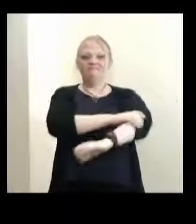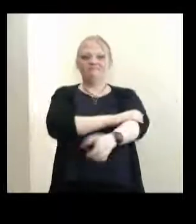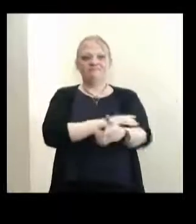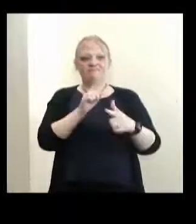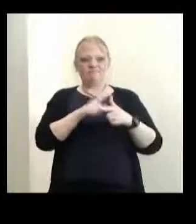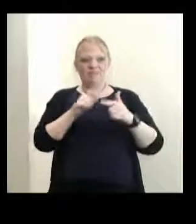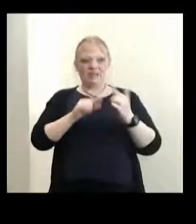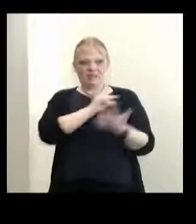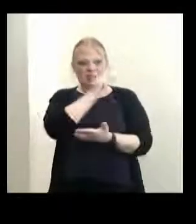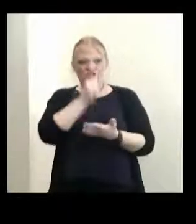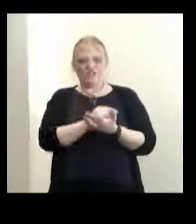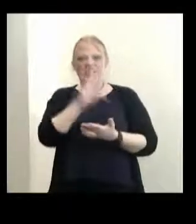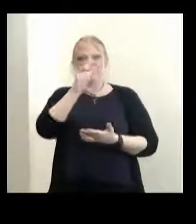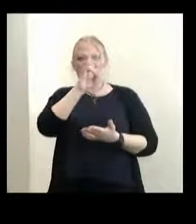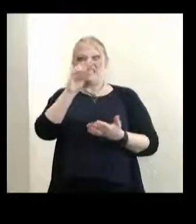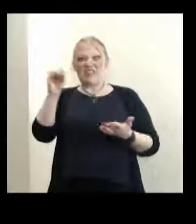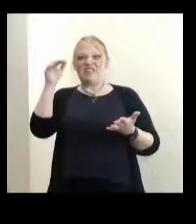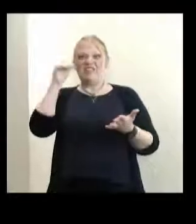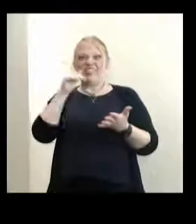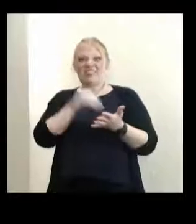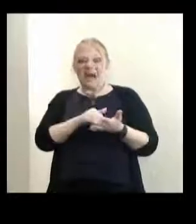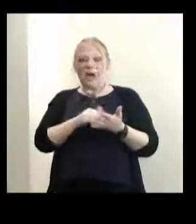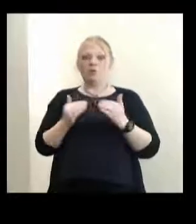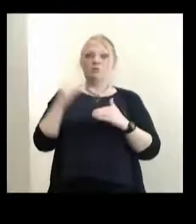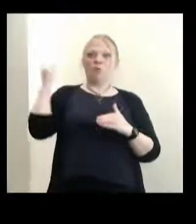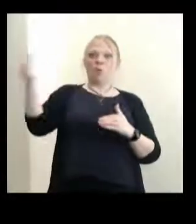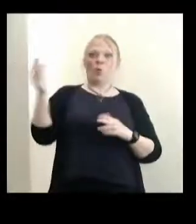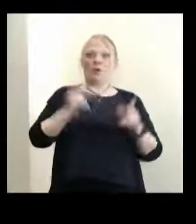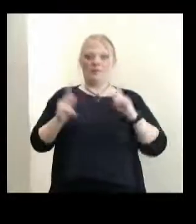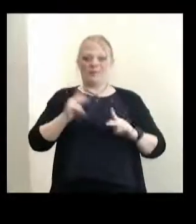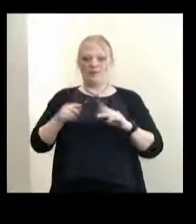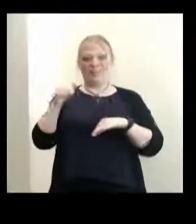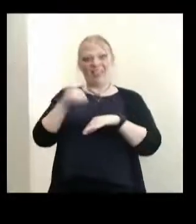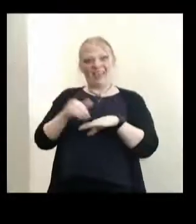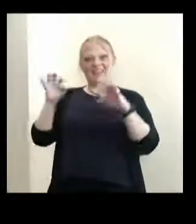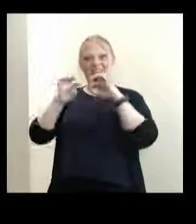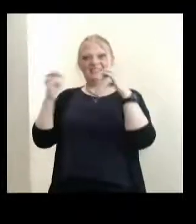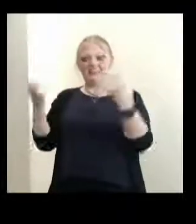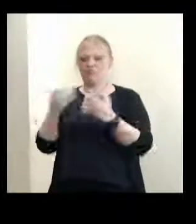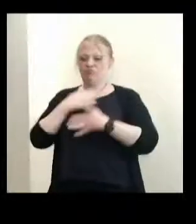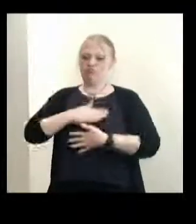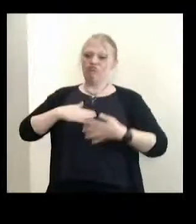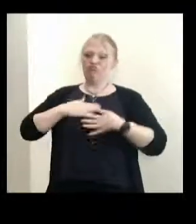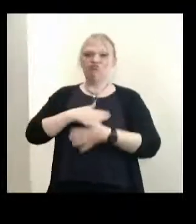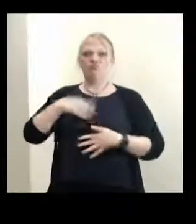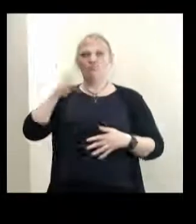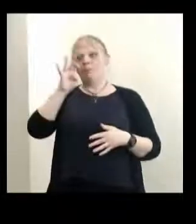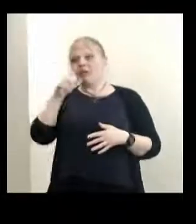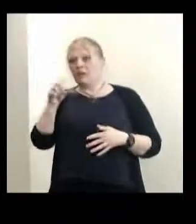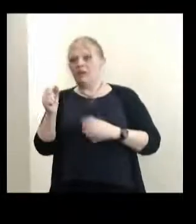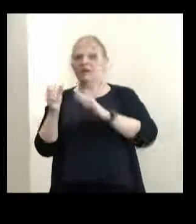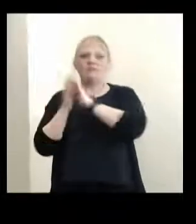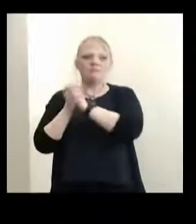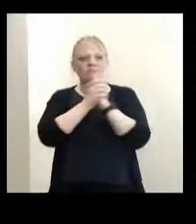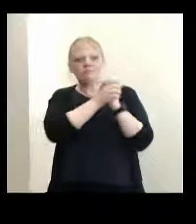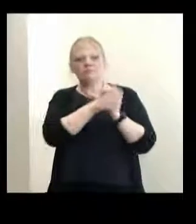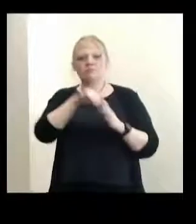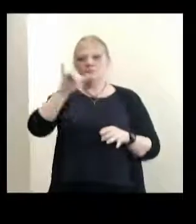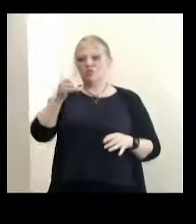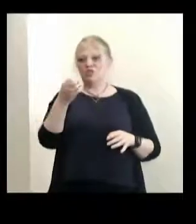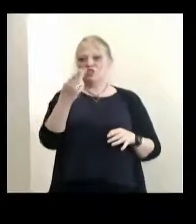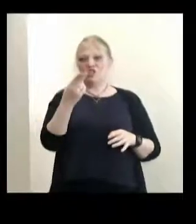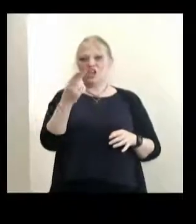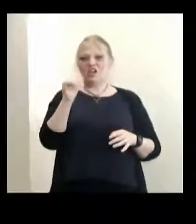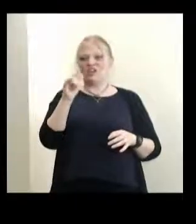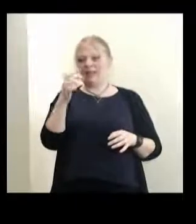guarantee 70,000 plus people at the stadium enjoying the Bills, cheering them on. I know Josh Allen,